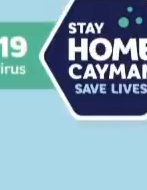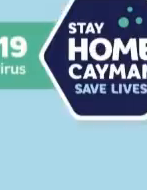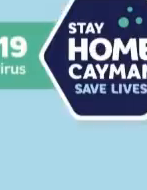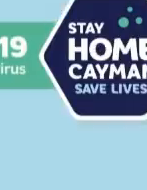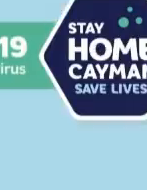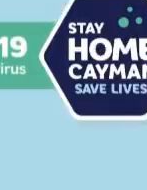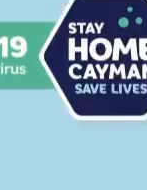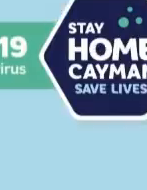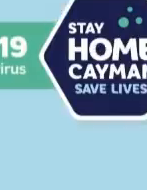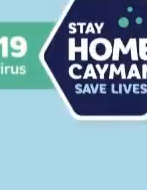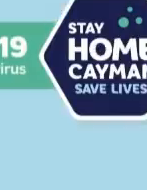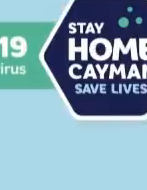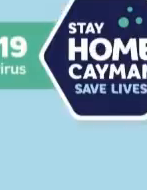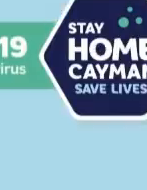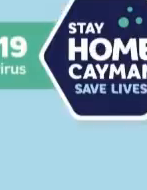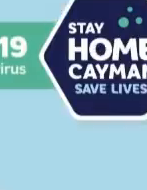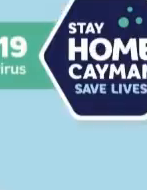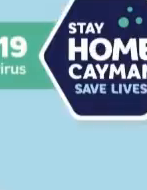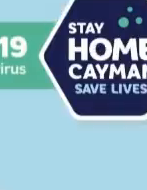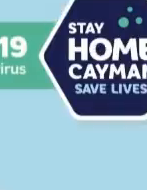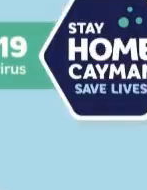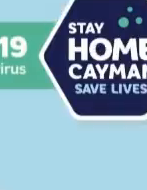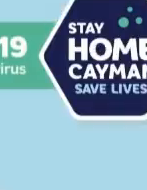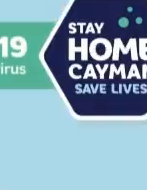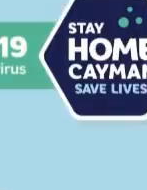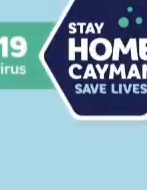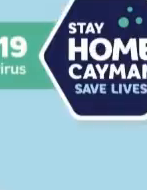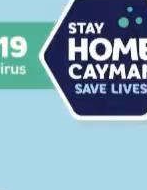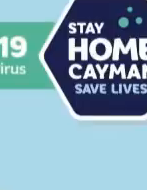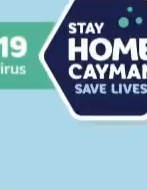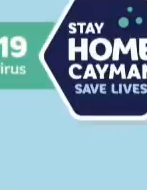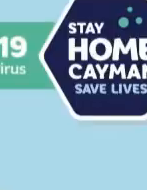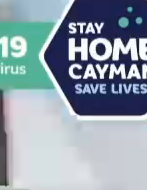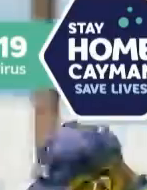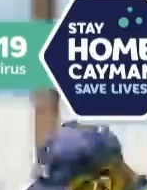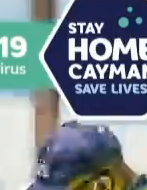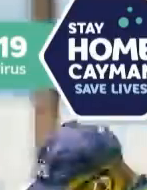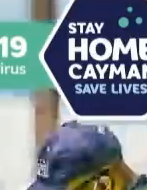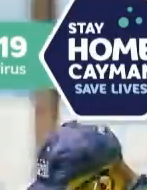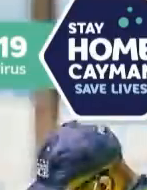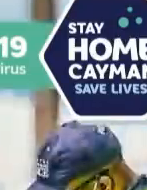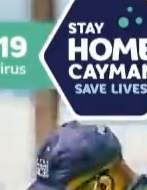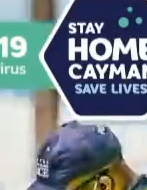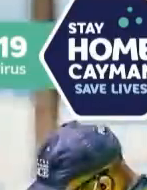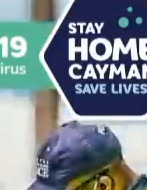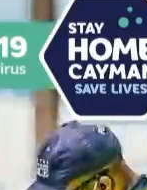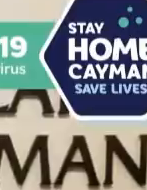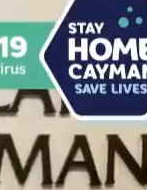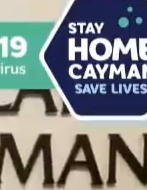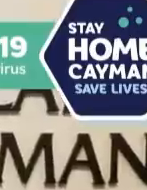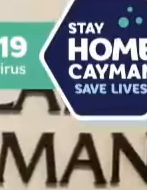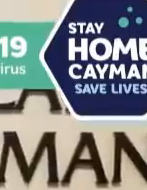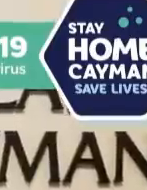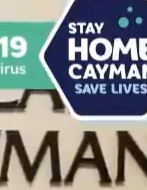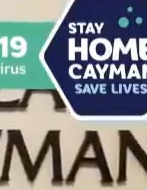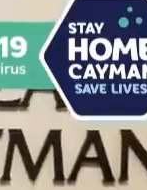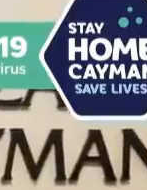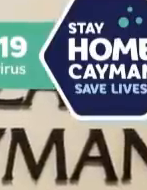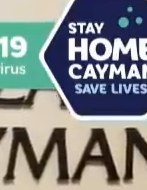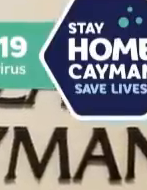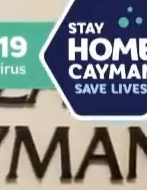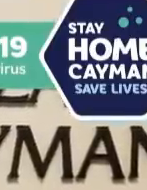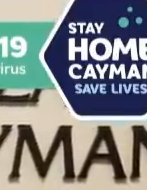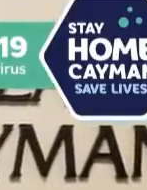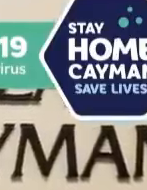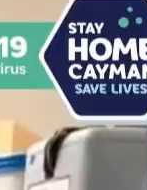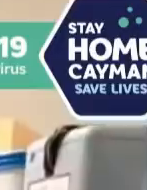of the fight are the many frontline workers diligently ensuring the continuity of our islands. From the police service, members of the National Emergency